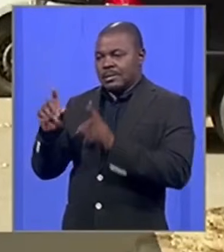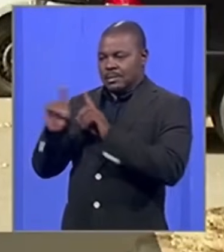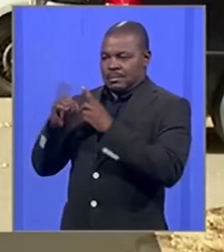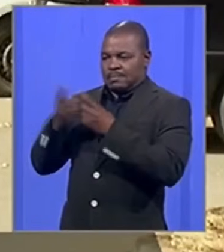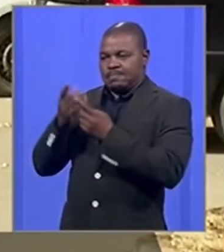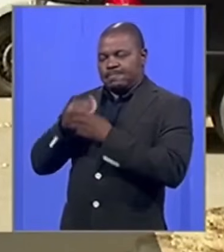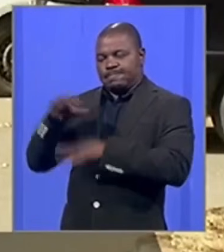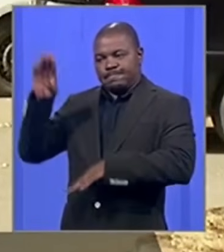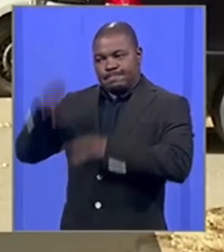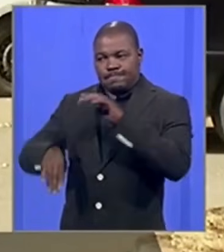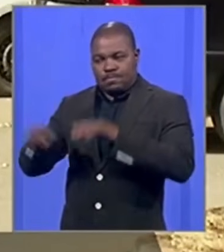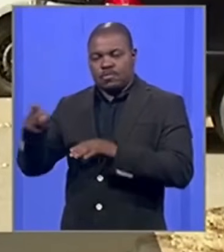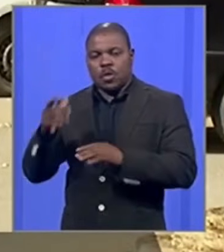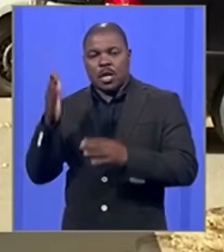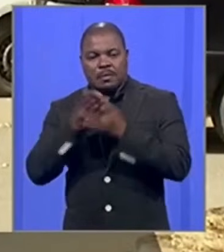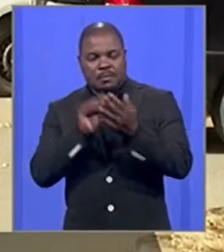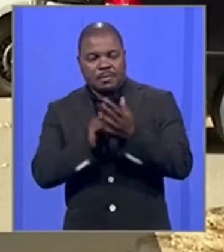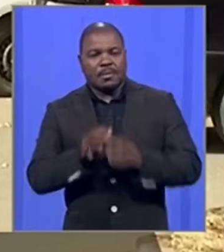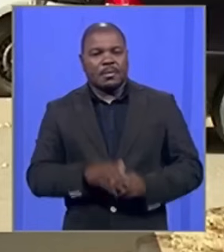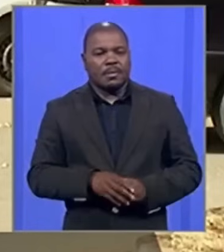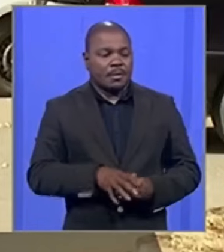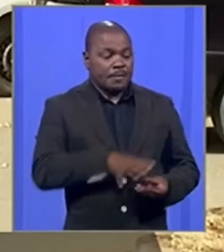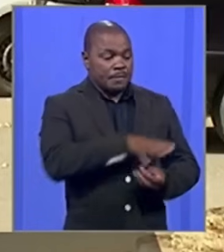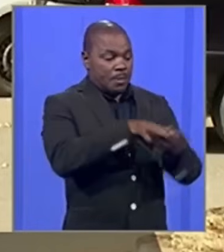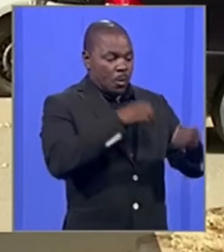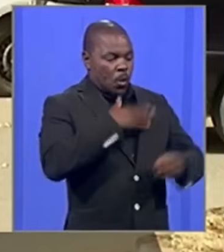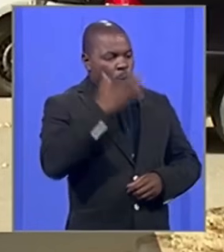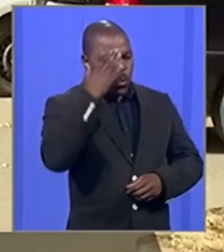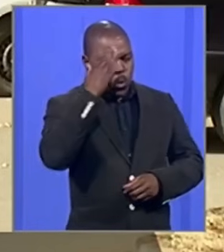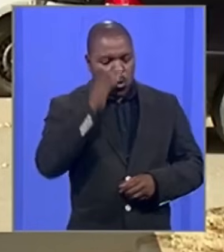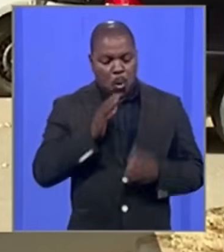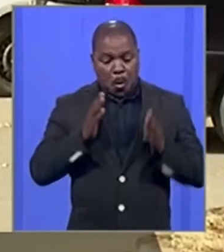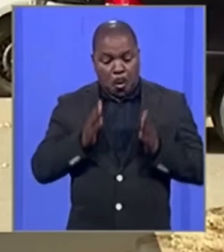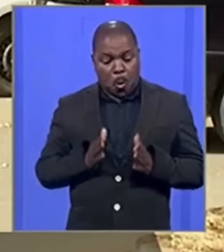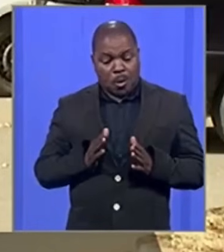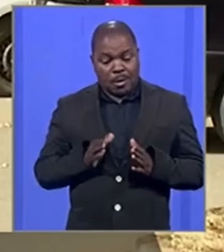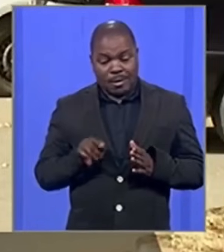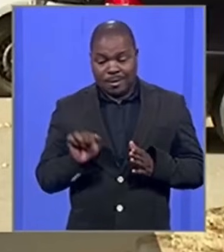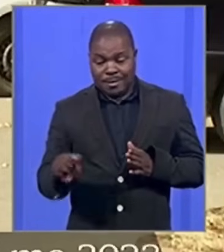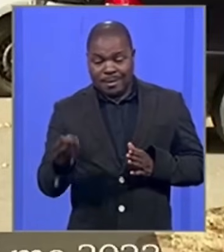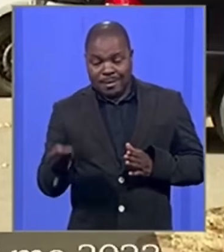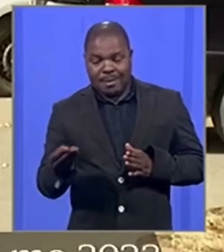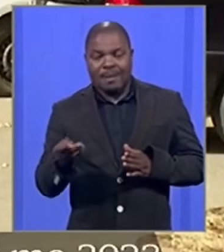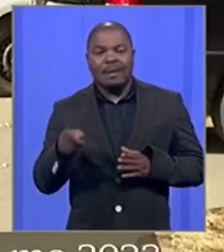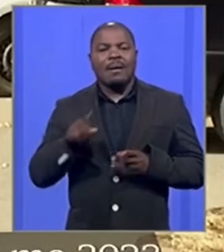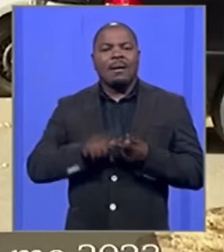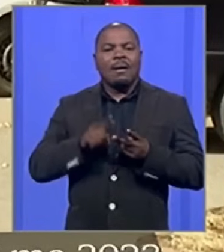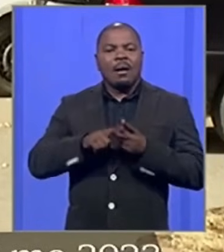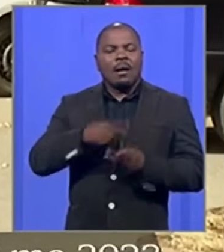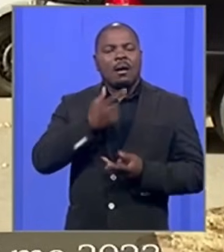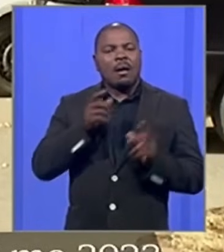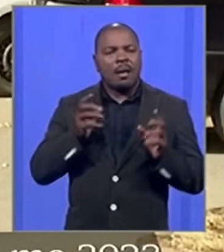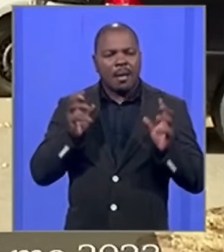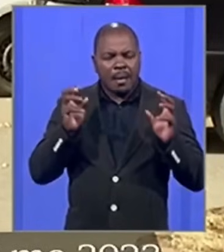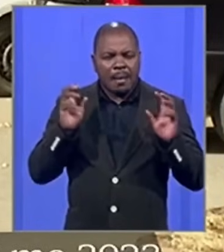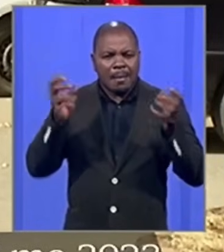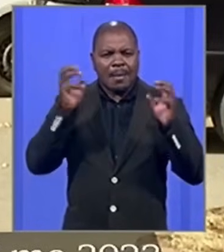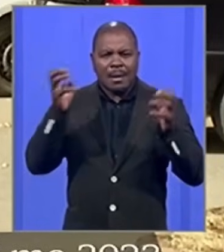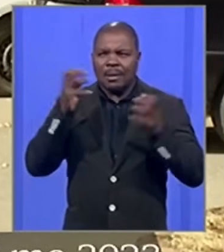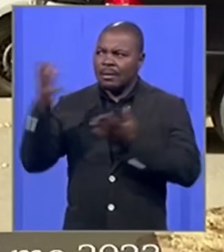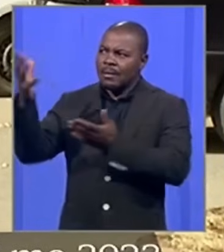lelapa ke hore na ho etsahetseng ka mmele wa ngwana rona. Go tloa ha ne a nkuwa ke ambulance maemo a yana a le